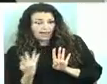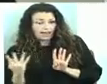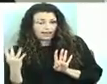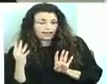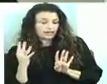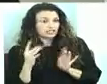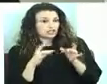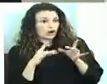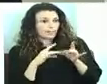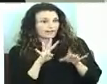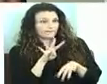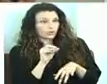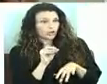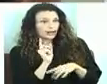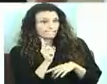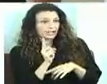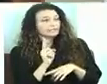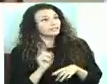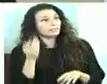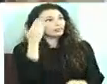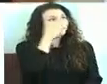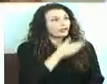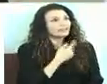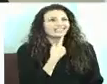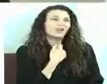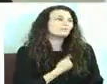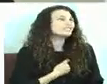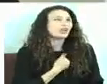then when I get up to the front, they say, "Oh, we ran out of straws."